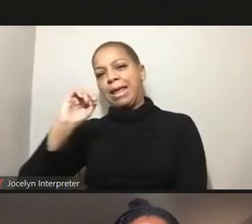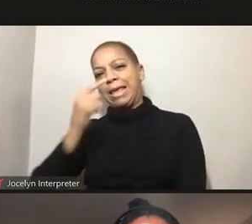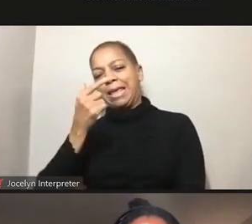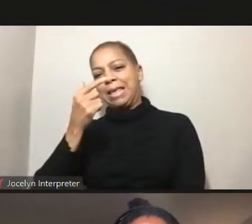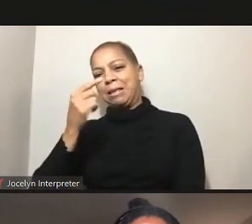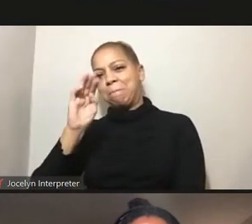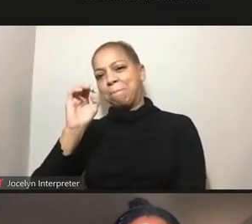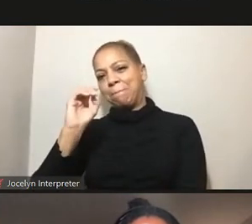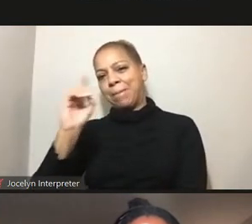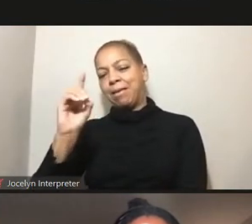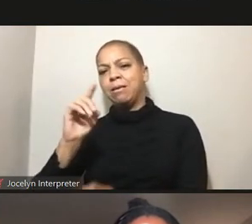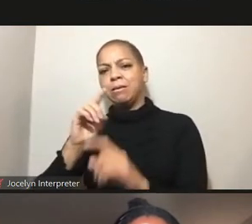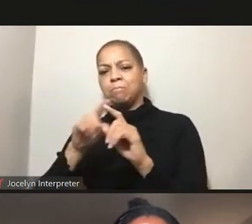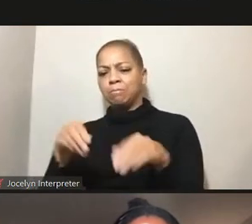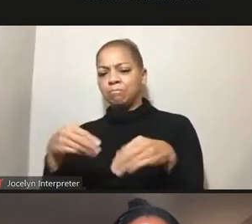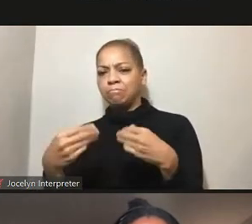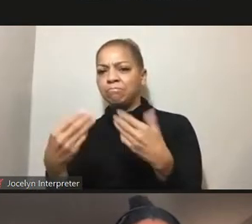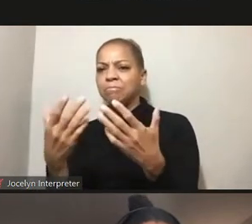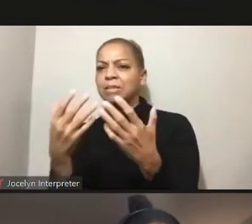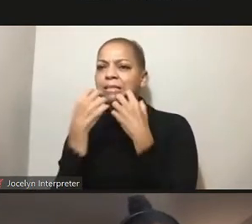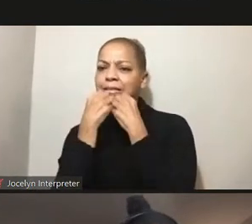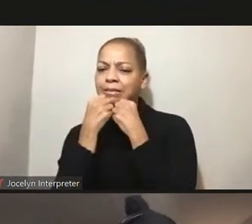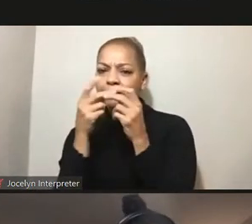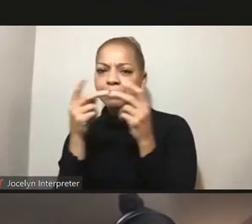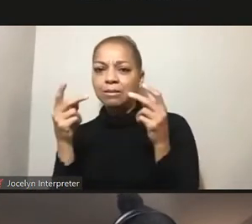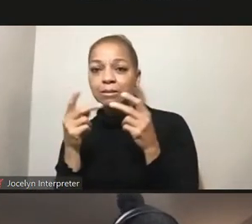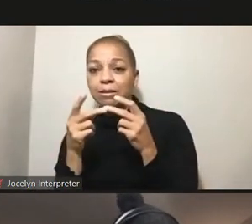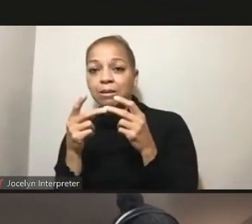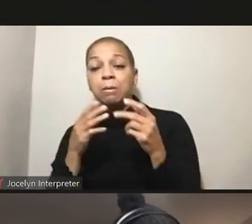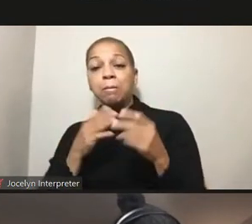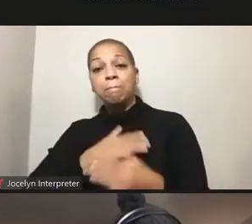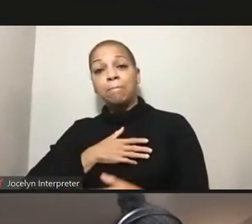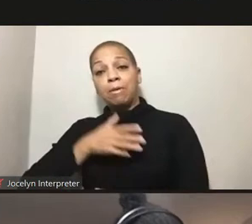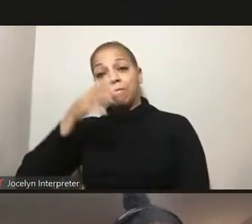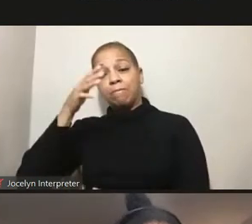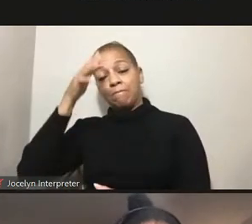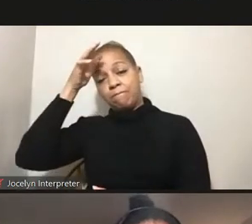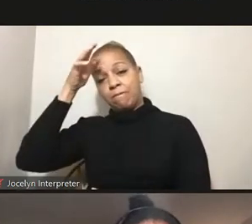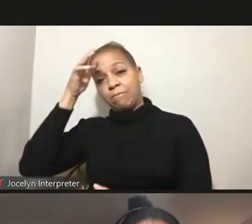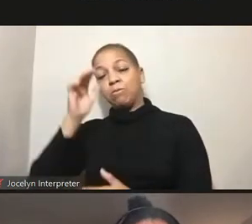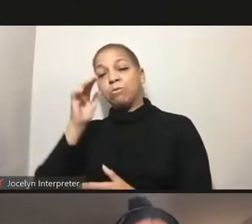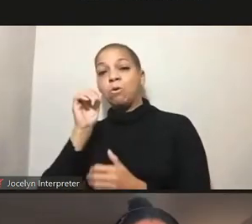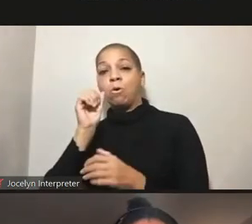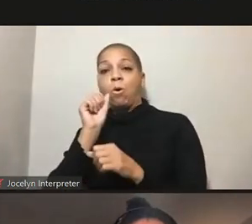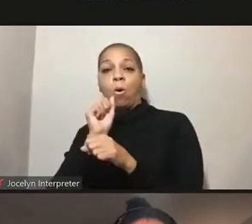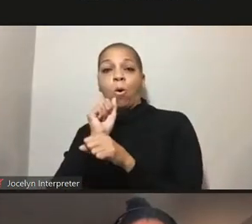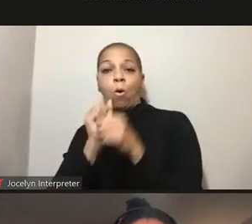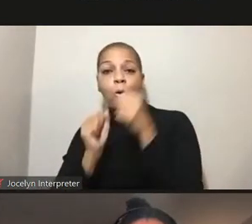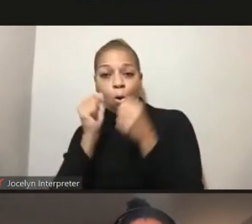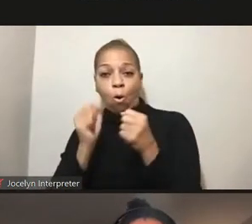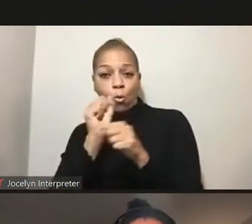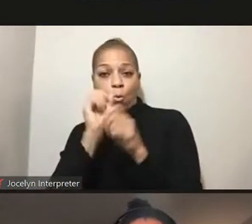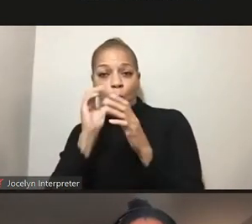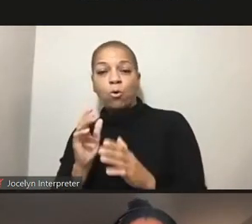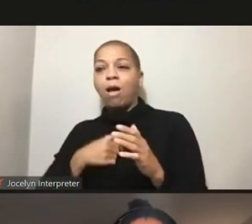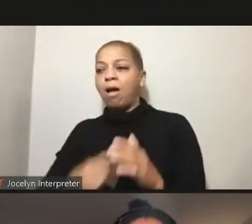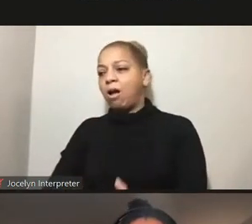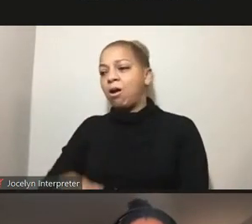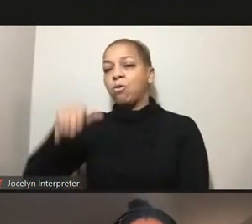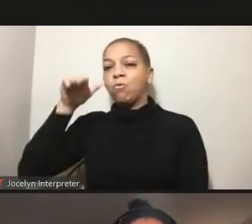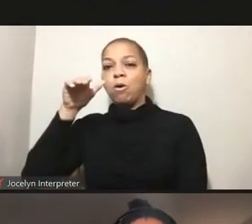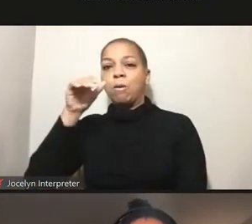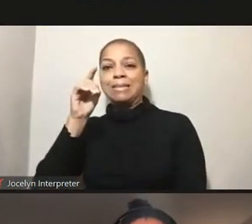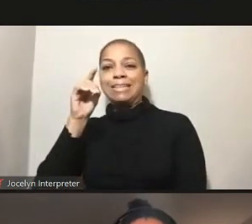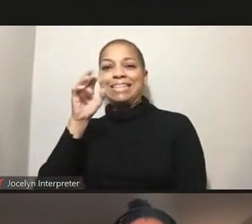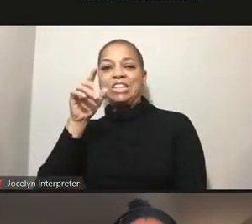sacred. I'm the son of an auto worker. I grew up in Detroit, Michigan. The Detroit Institute of Arts saved